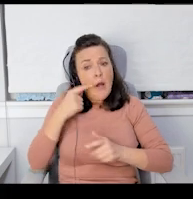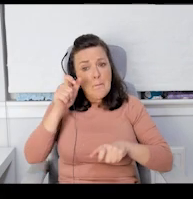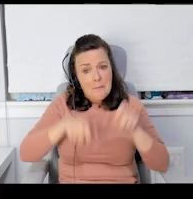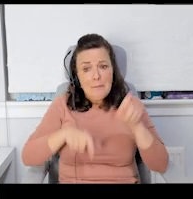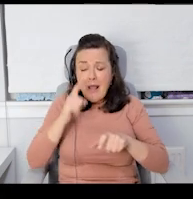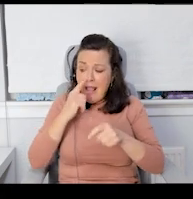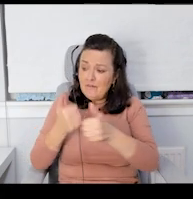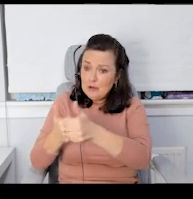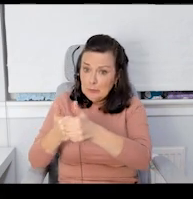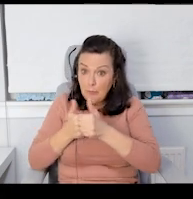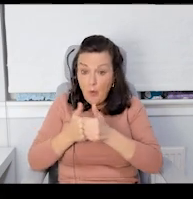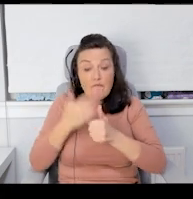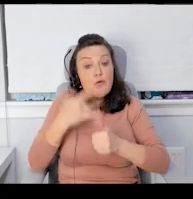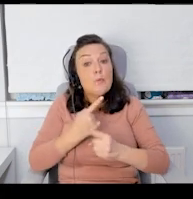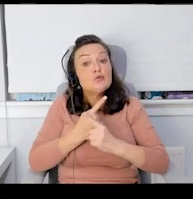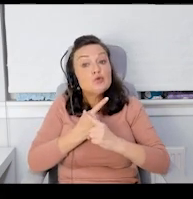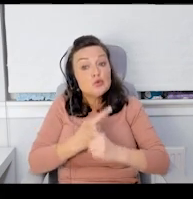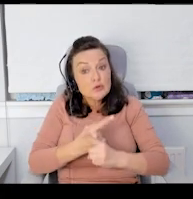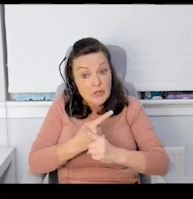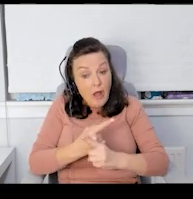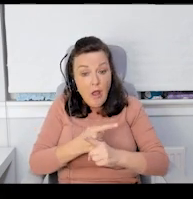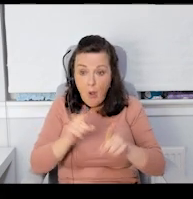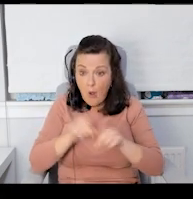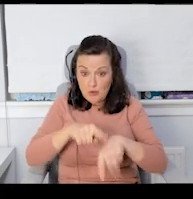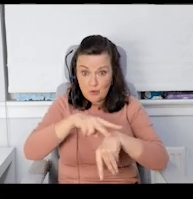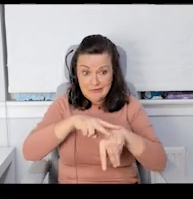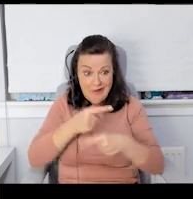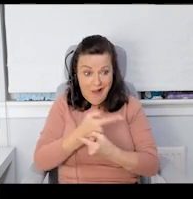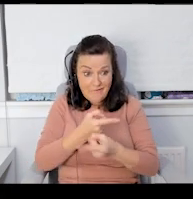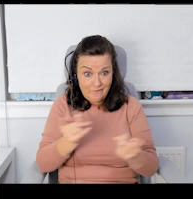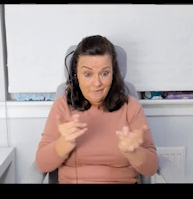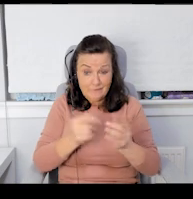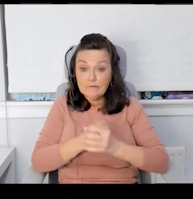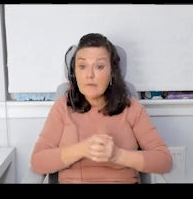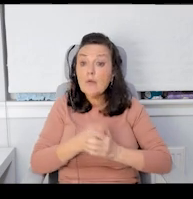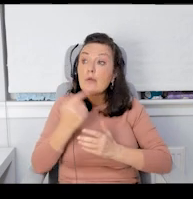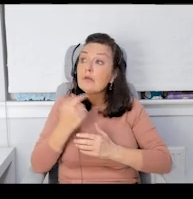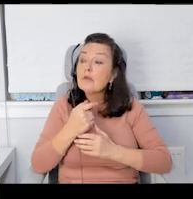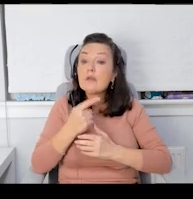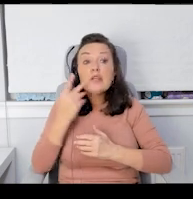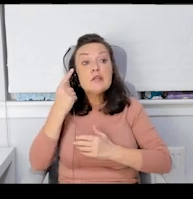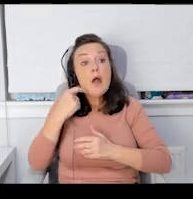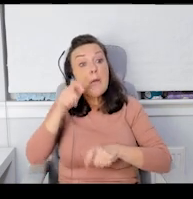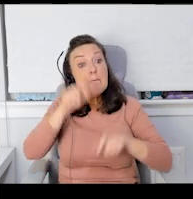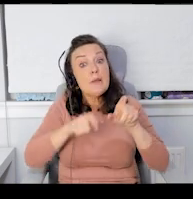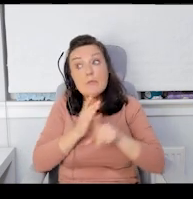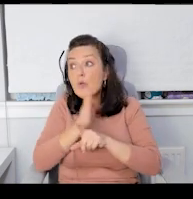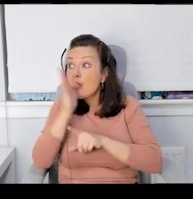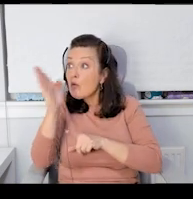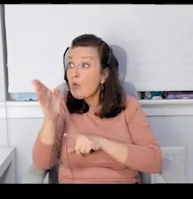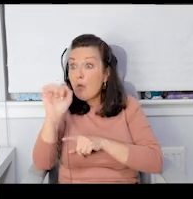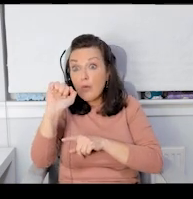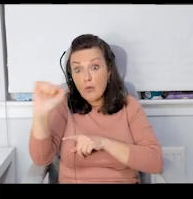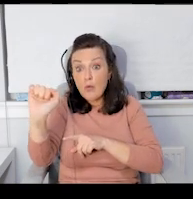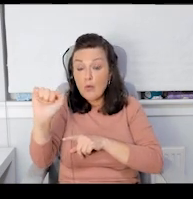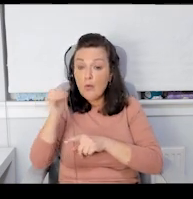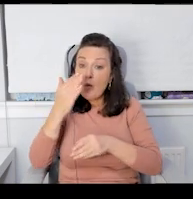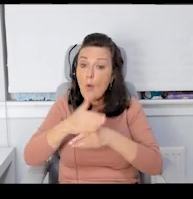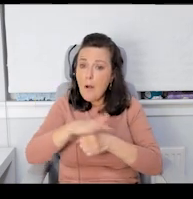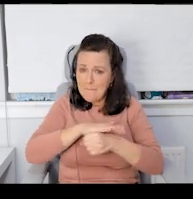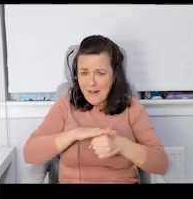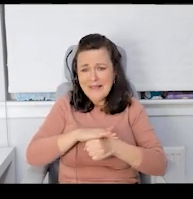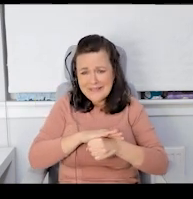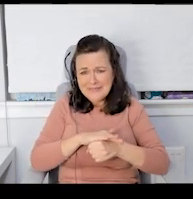tutor and from the staff round about them. Obviously, when they go on work placement, they have just exactly as